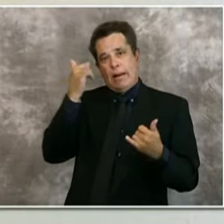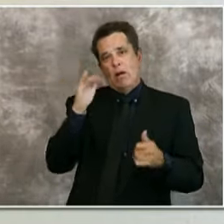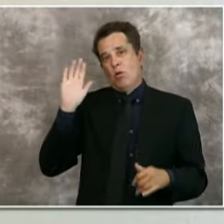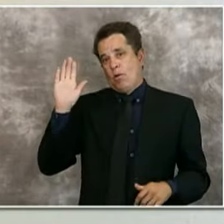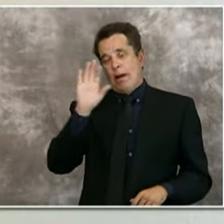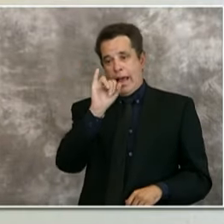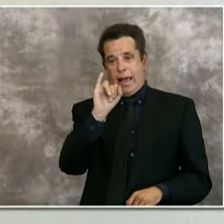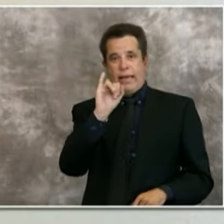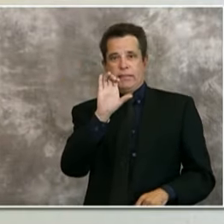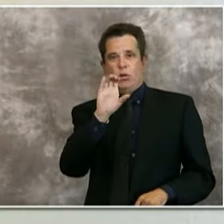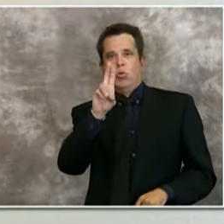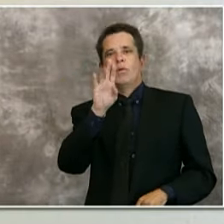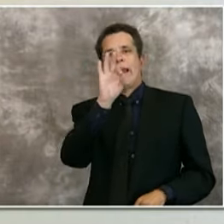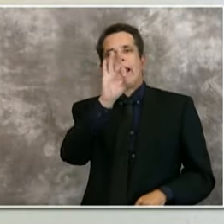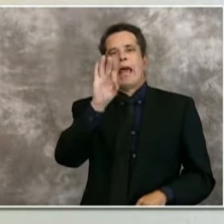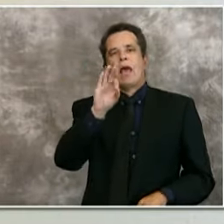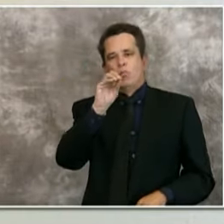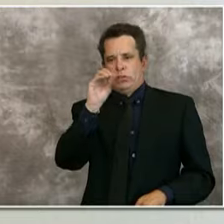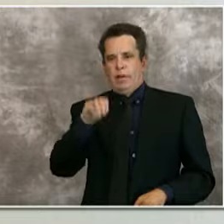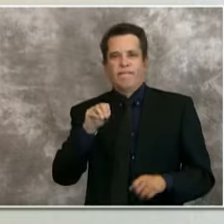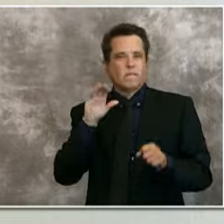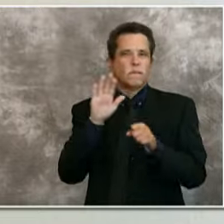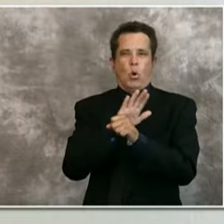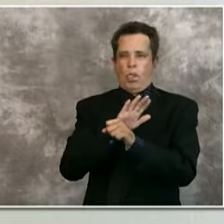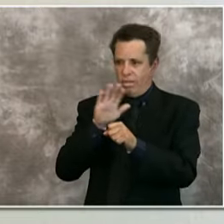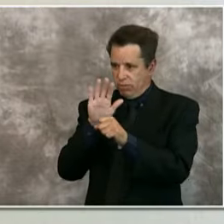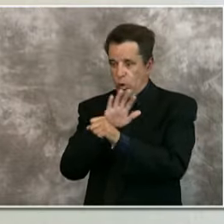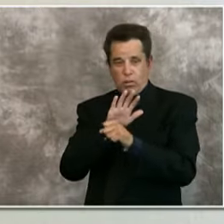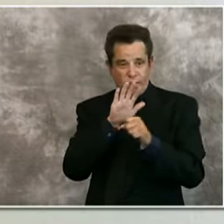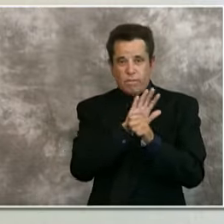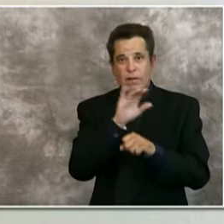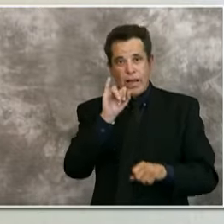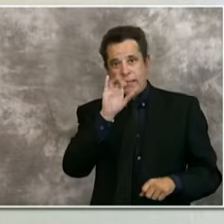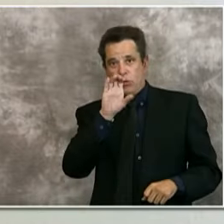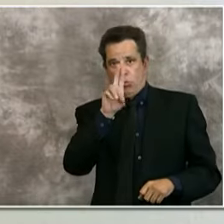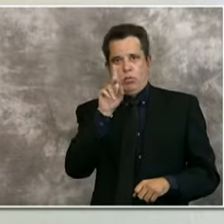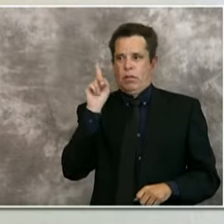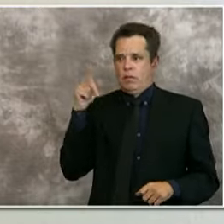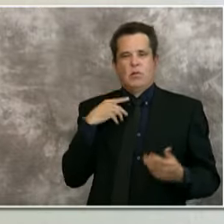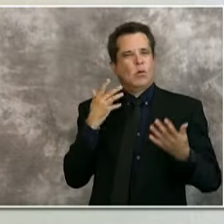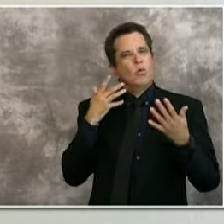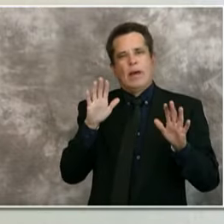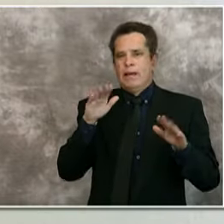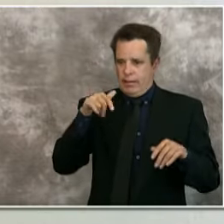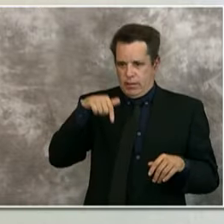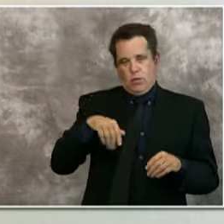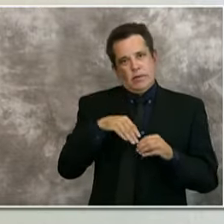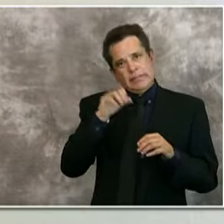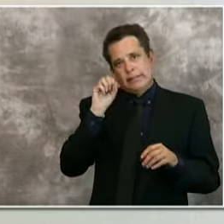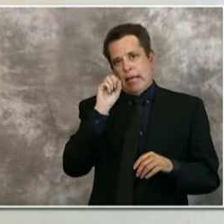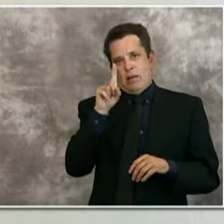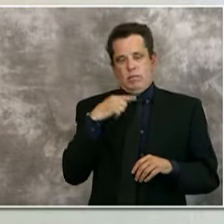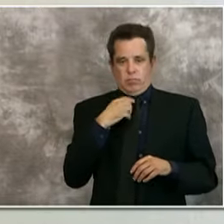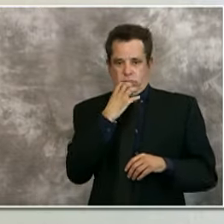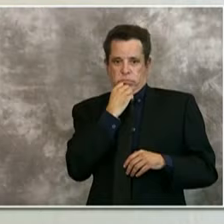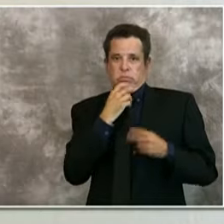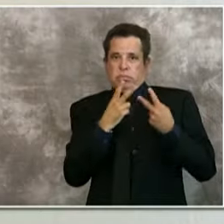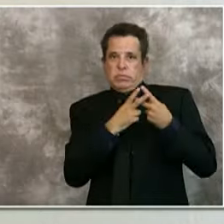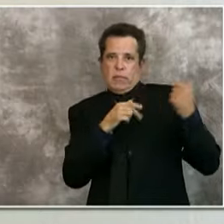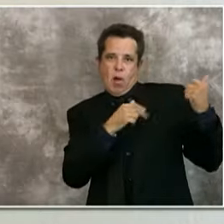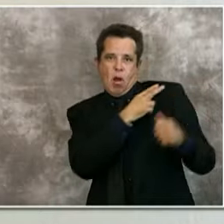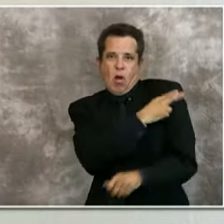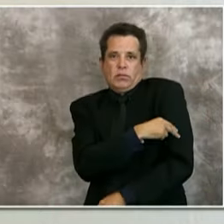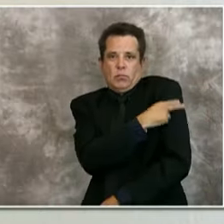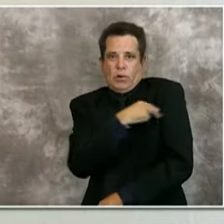99% occupied. This is exactly what we want to avoid in San Diego County. And so given we've seen an increase in